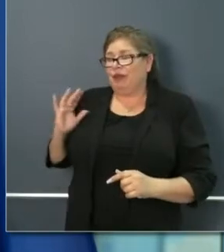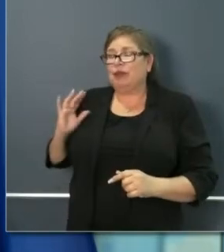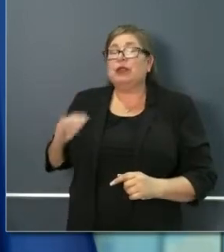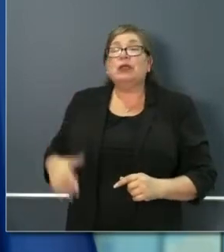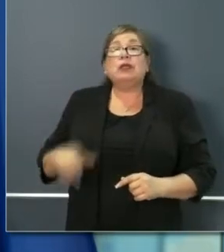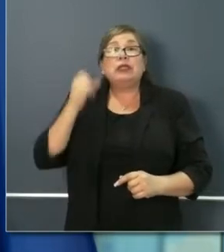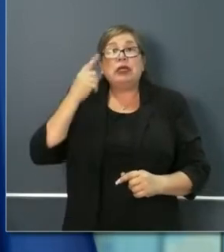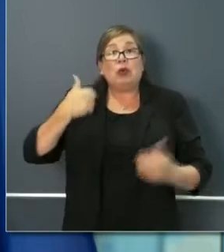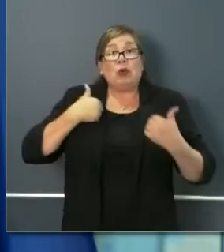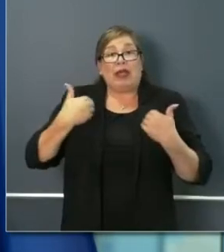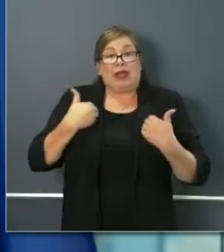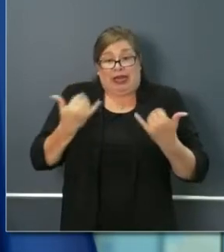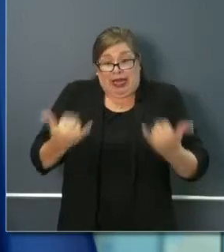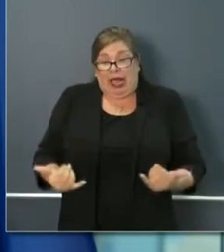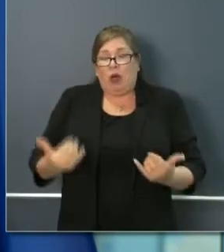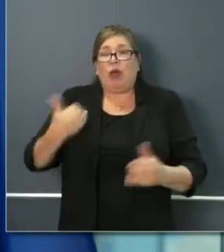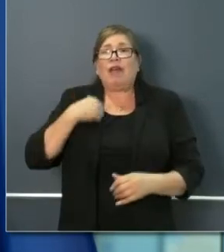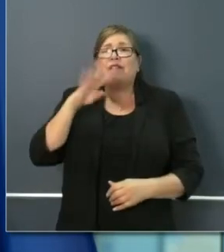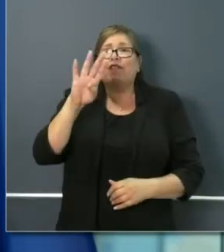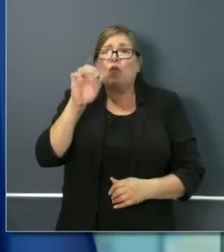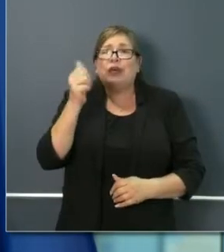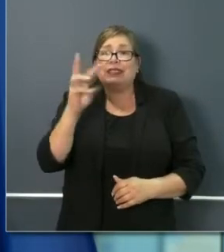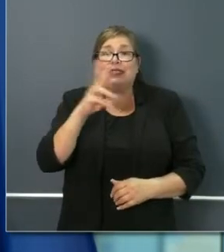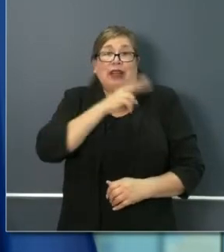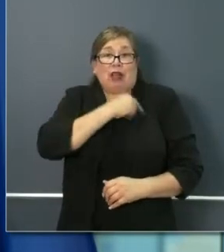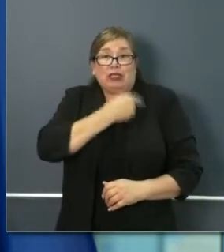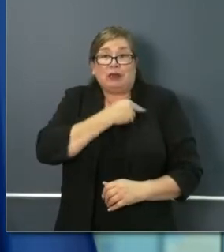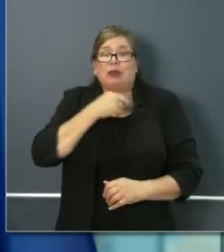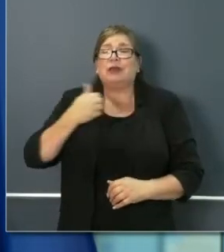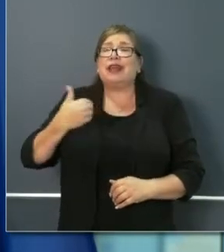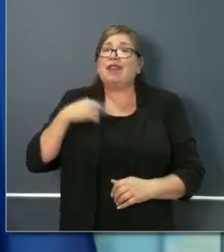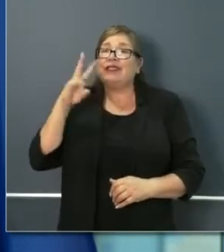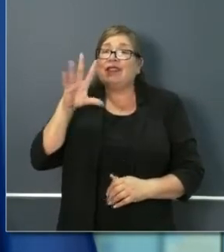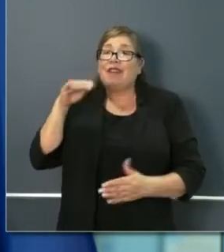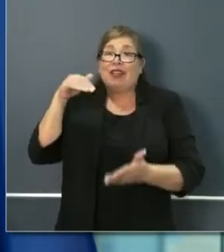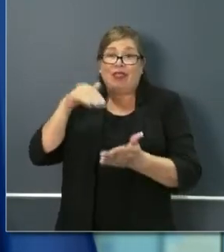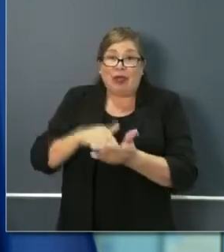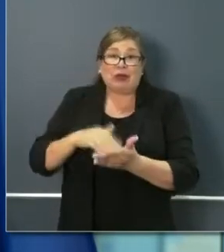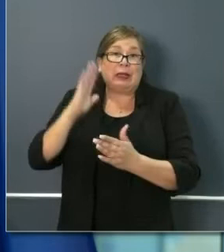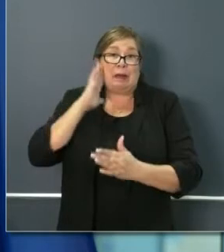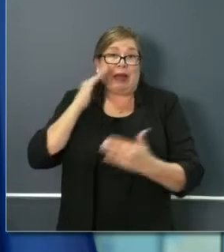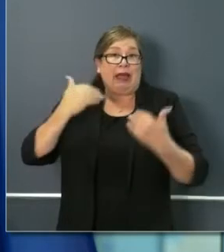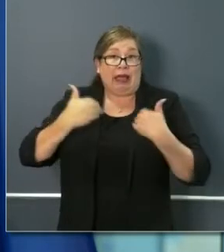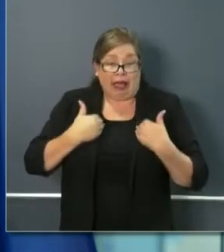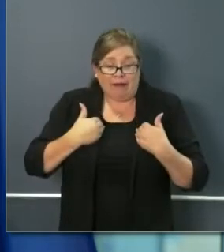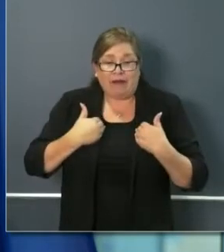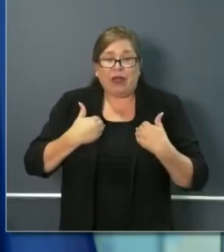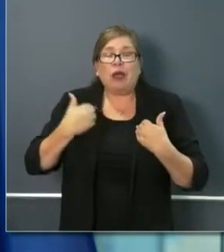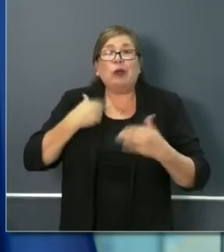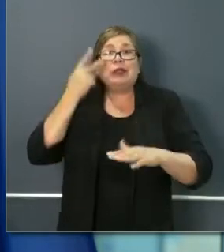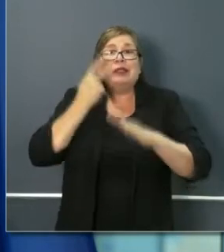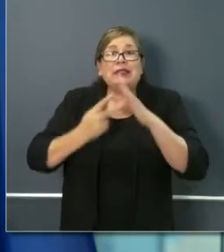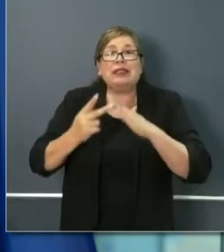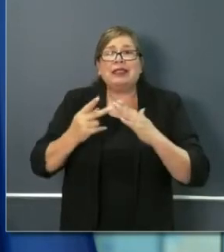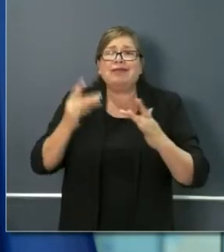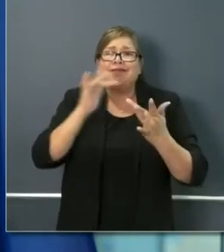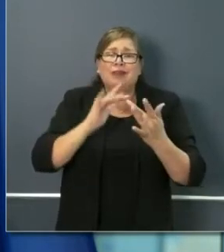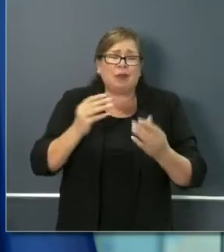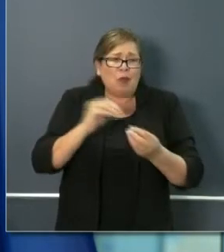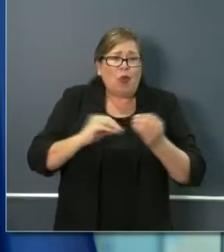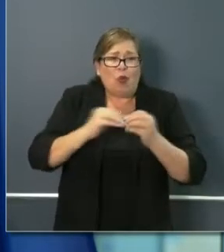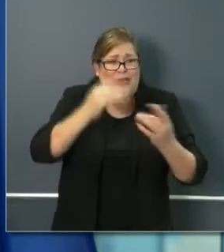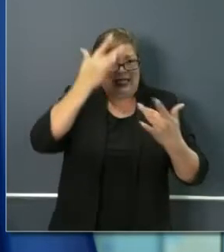within the existing 416 hospitals. The 50,000 phase one surged to